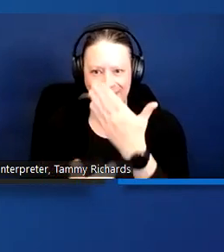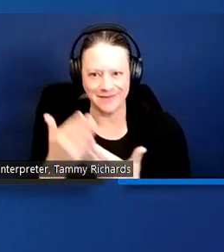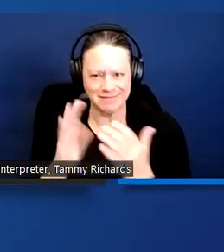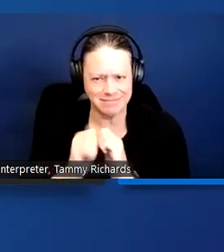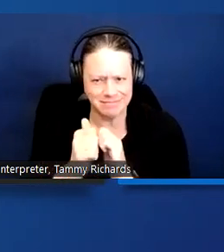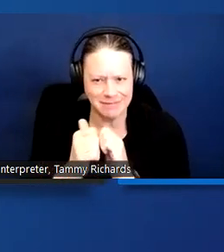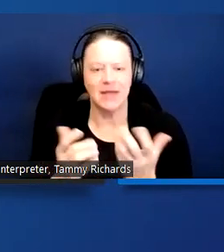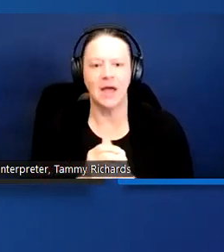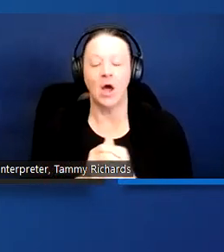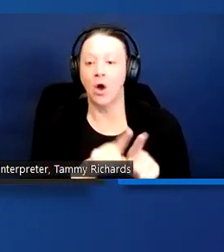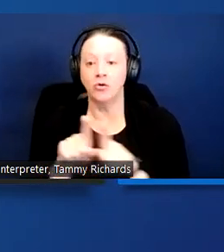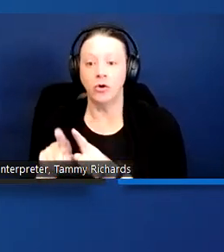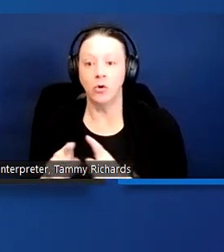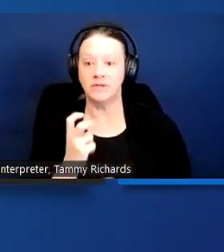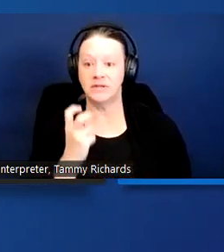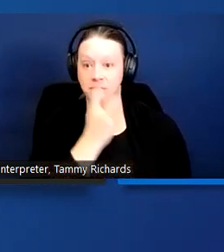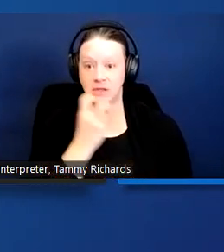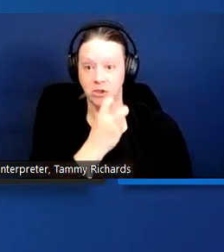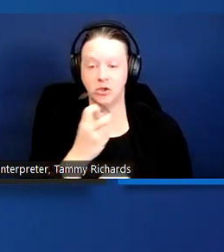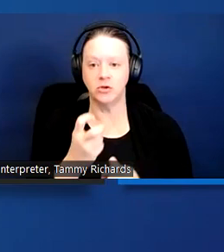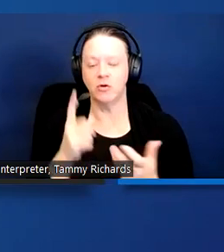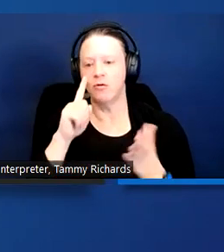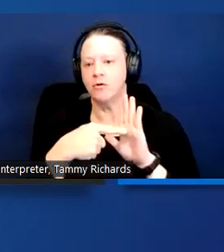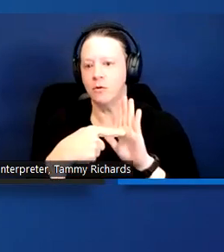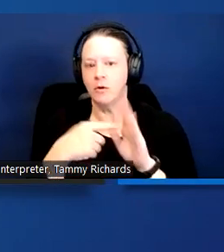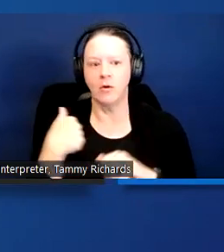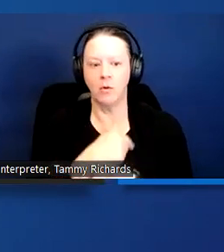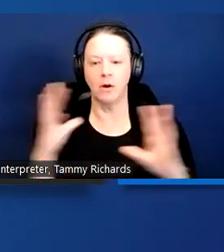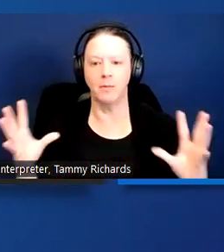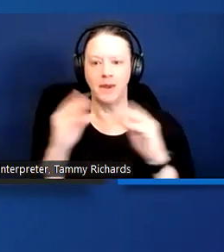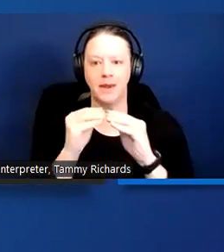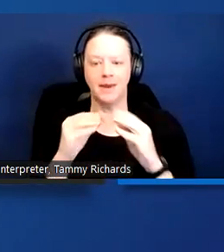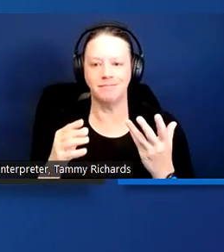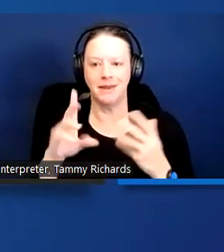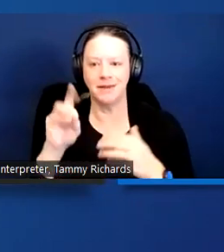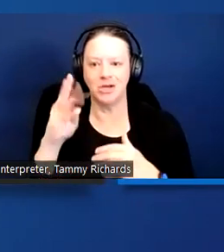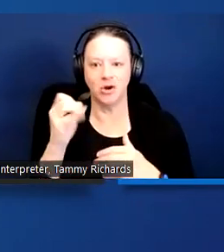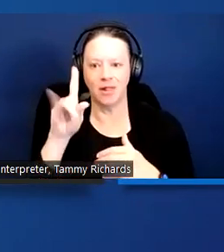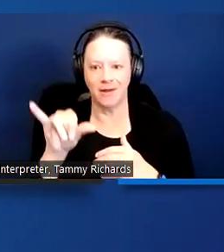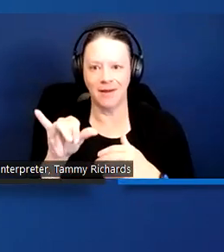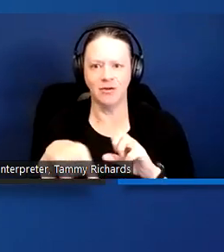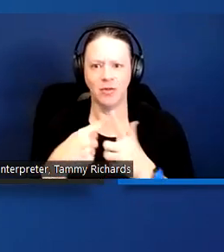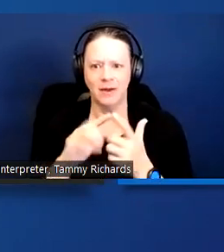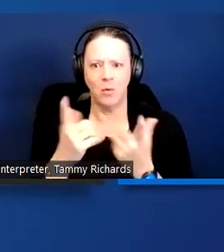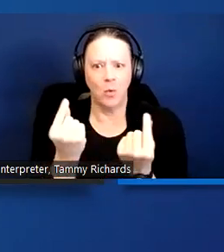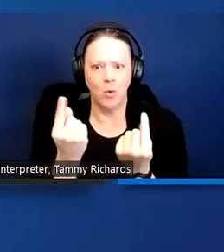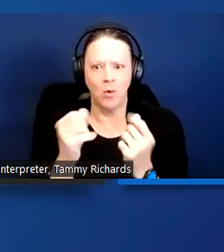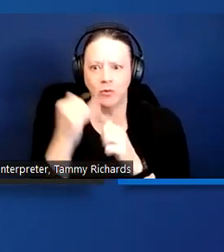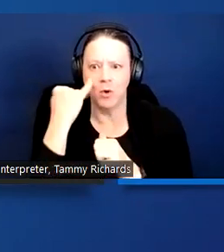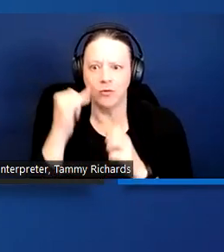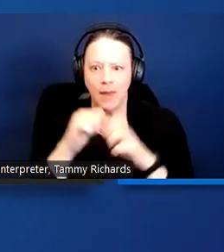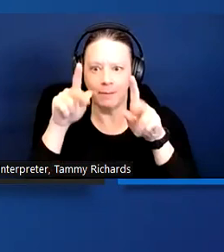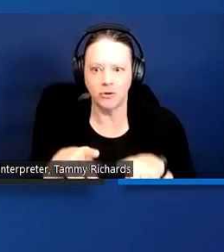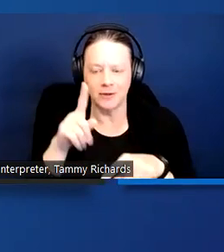in today's world where we're meeting digitally across these kind of platforms like Zoom. And so not